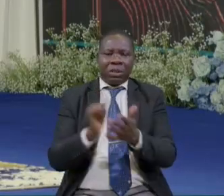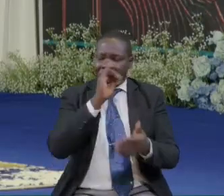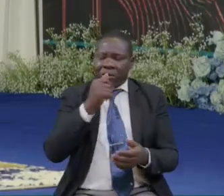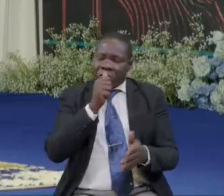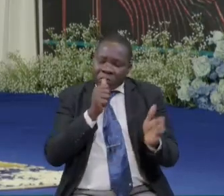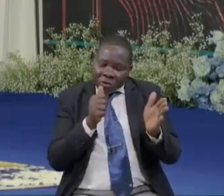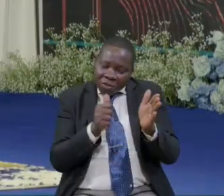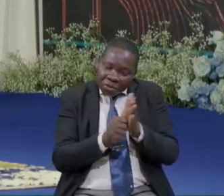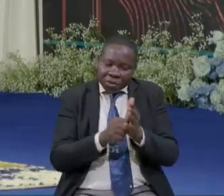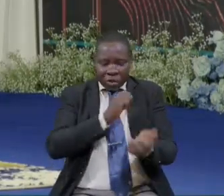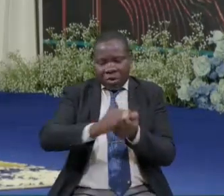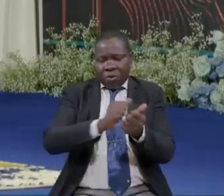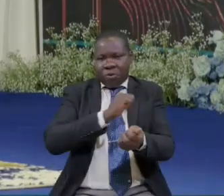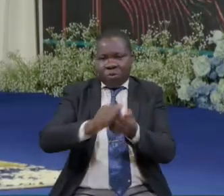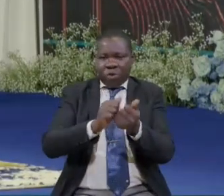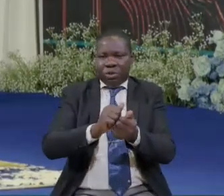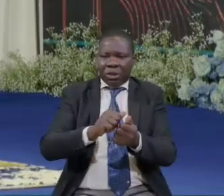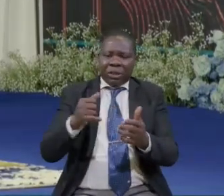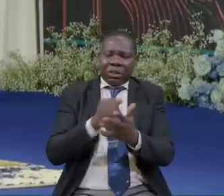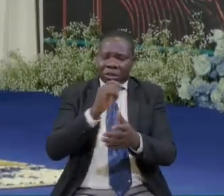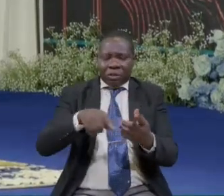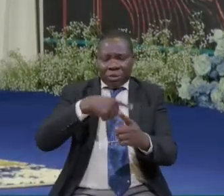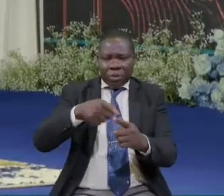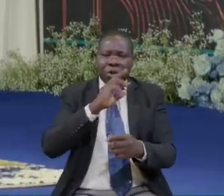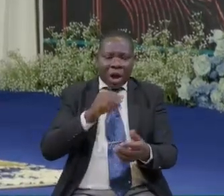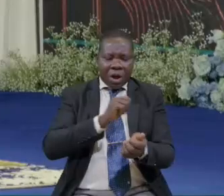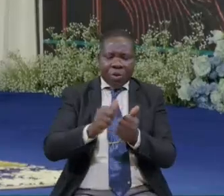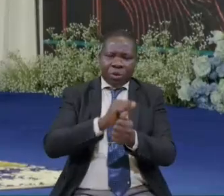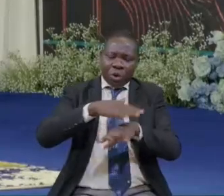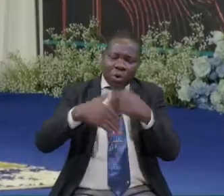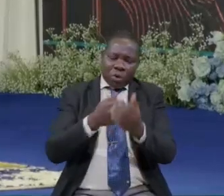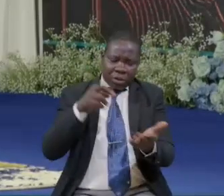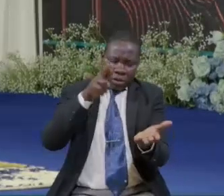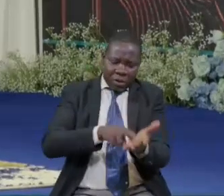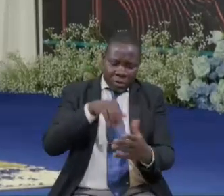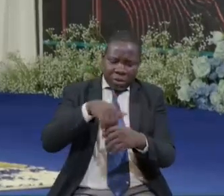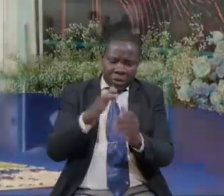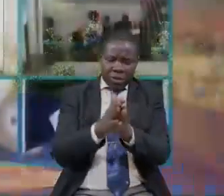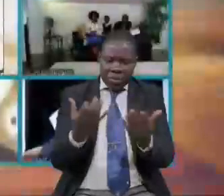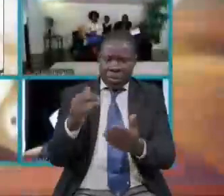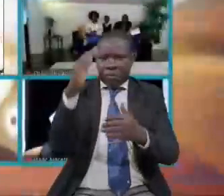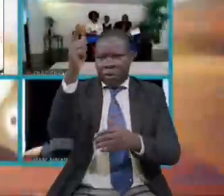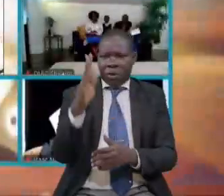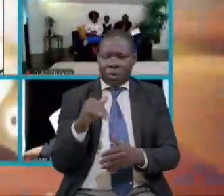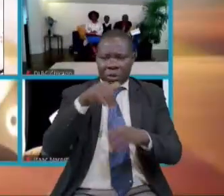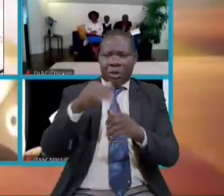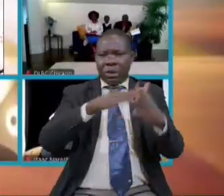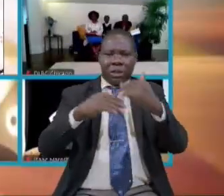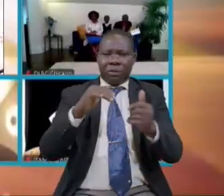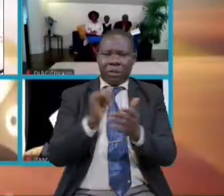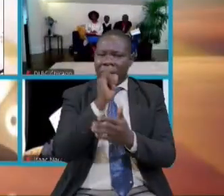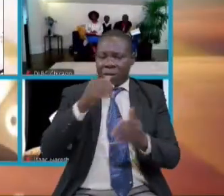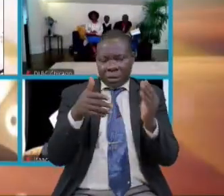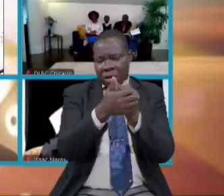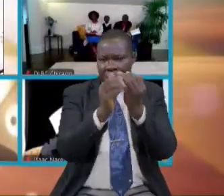washed. It's when you are washed, all the record in the book of God in heaven, that's an adulterer, that's a